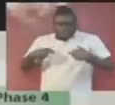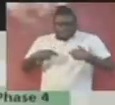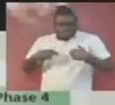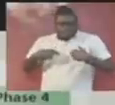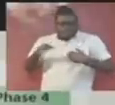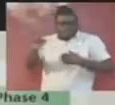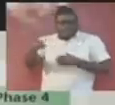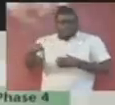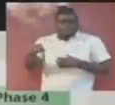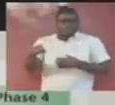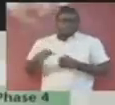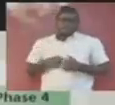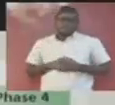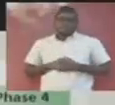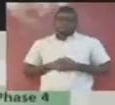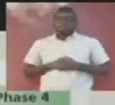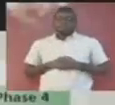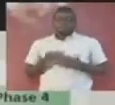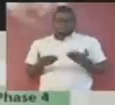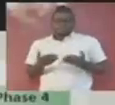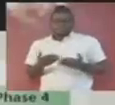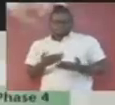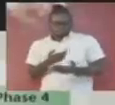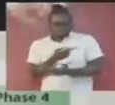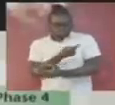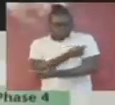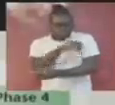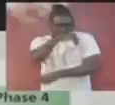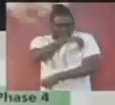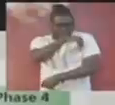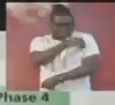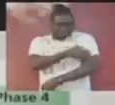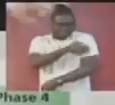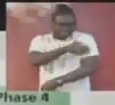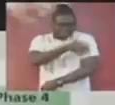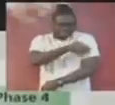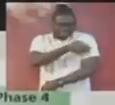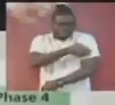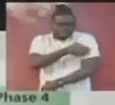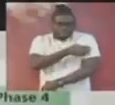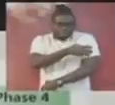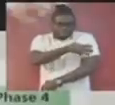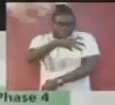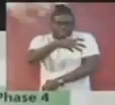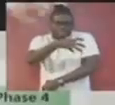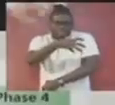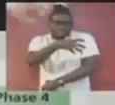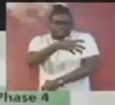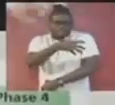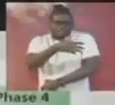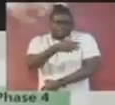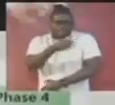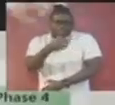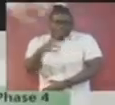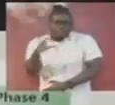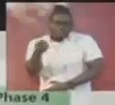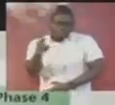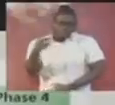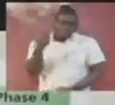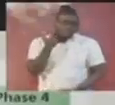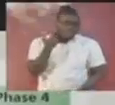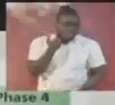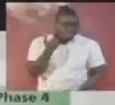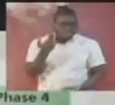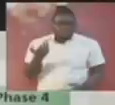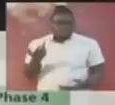So to ensure the safety of vaccines, many studies and tests are done. It starts at